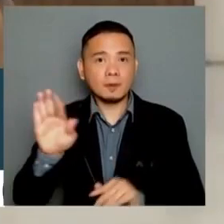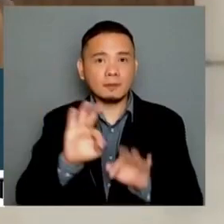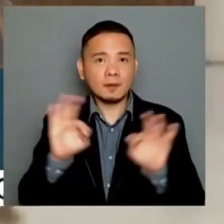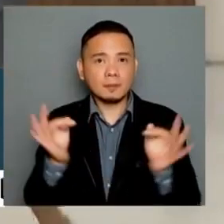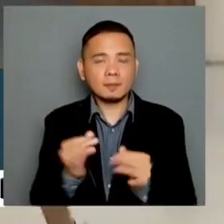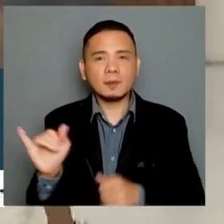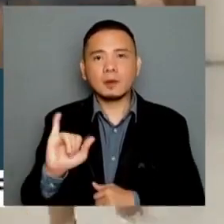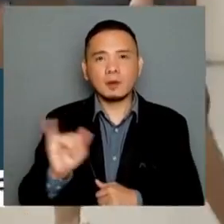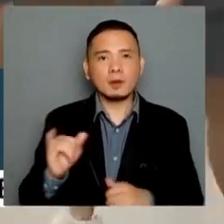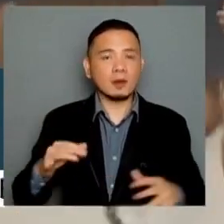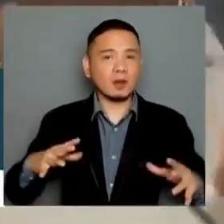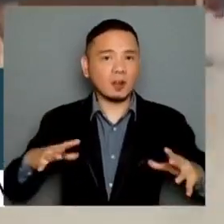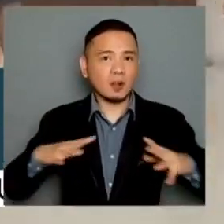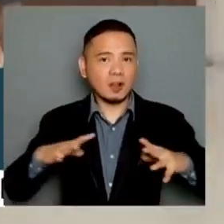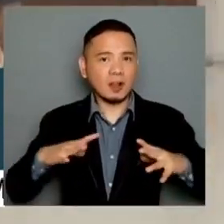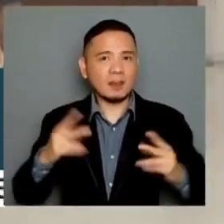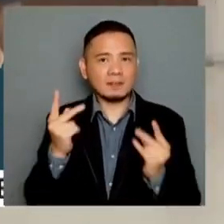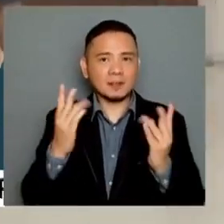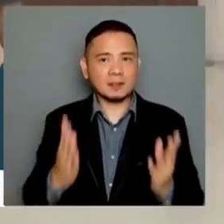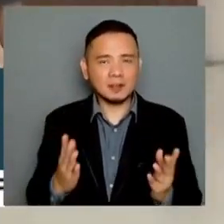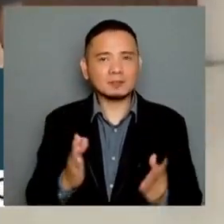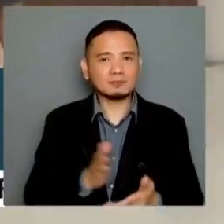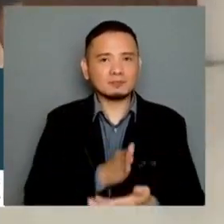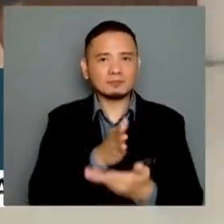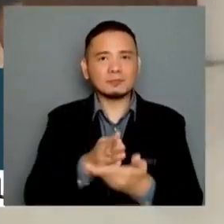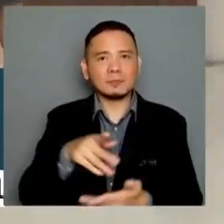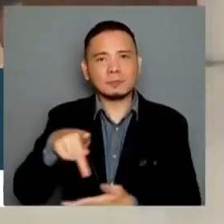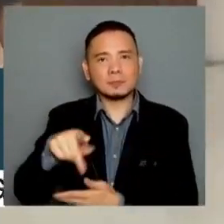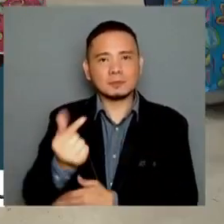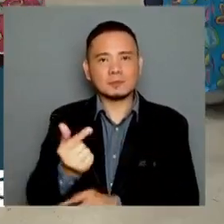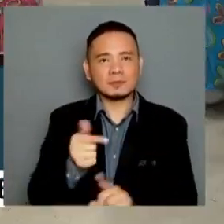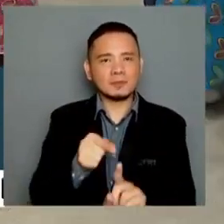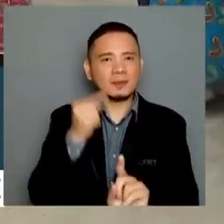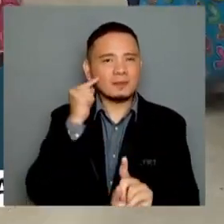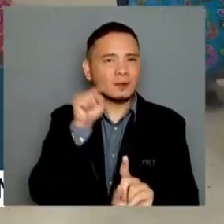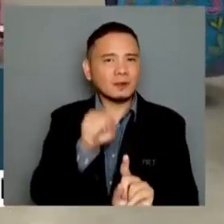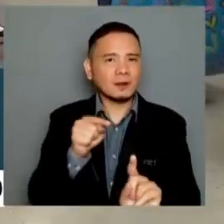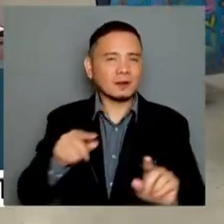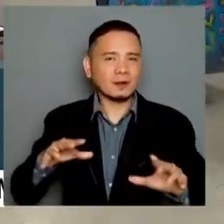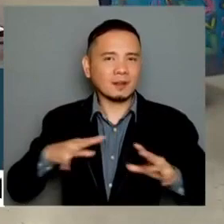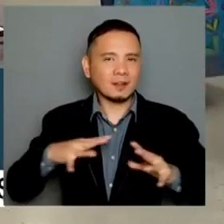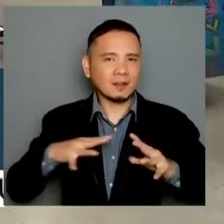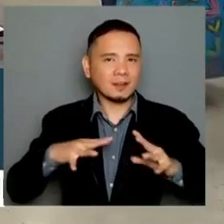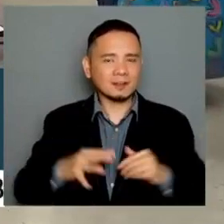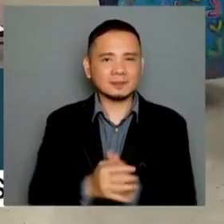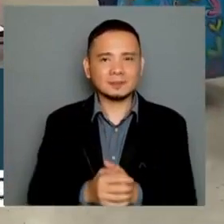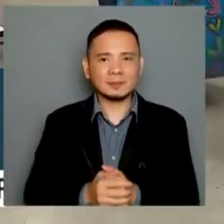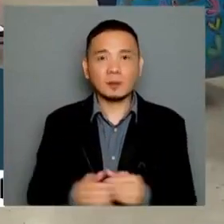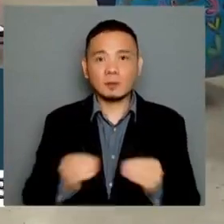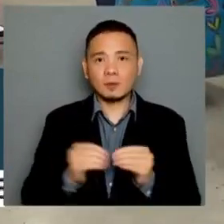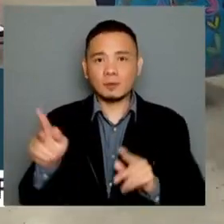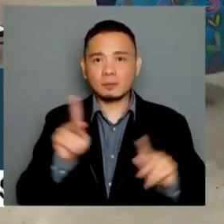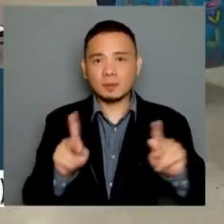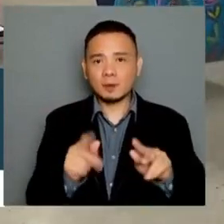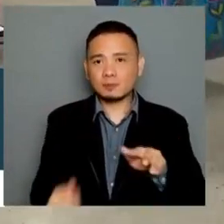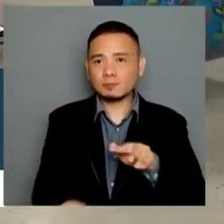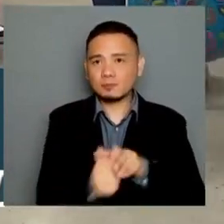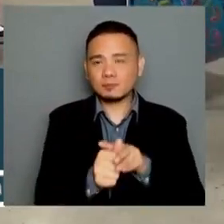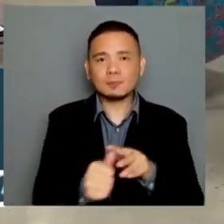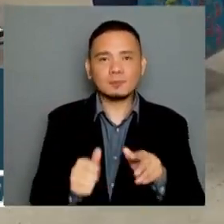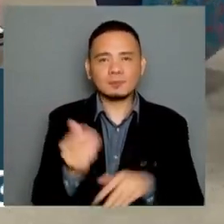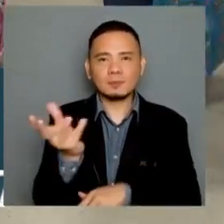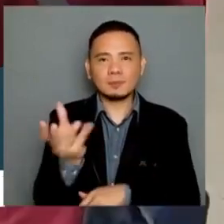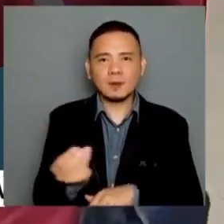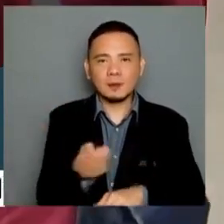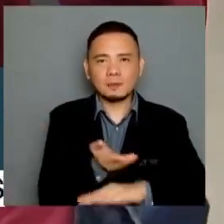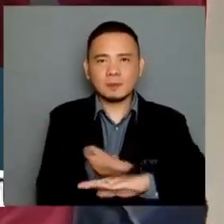heading to Puerto Galera for vacation. Port management expects that today there will be more passengers who will pass through the Batangas port to